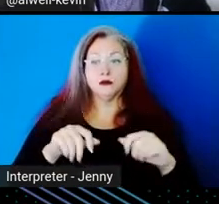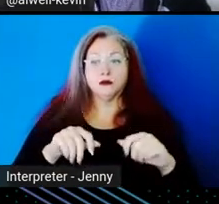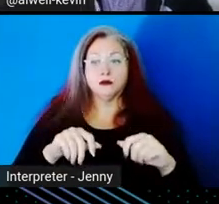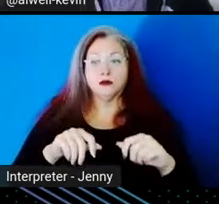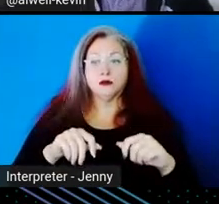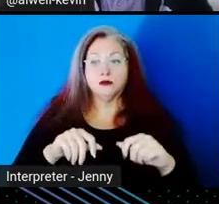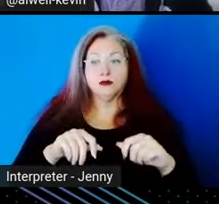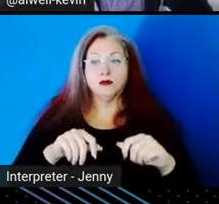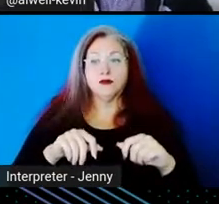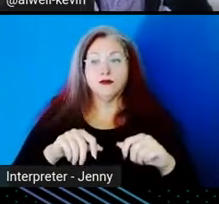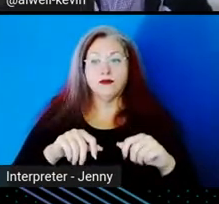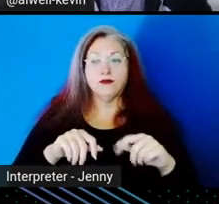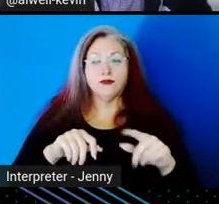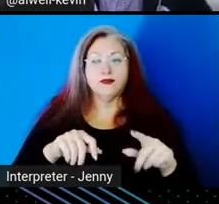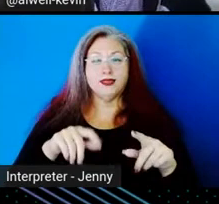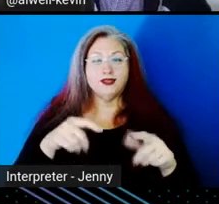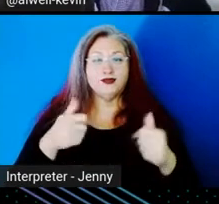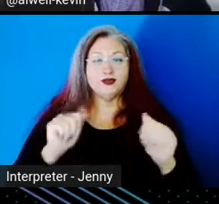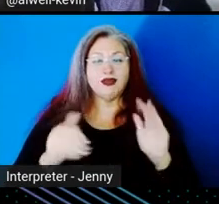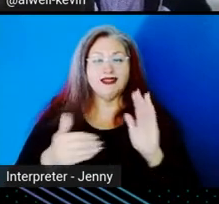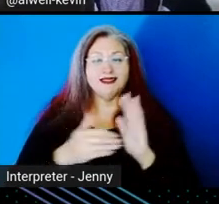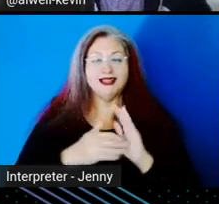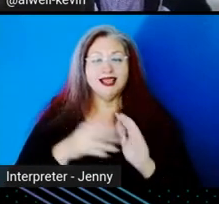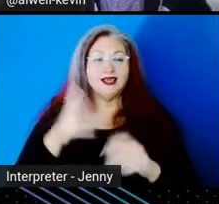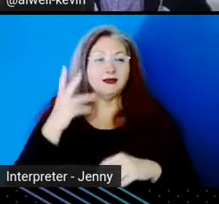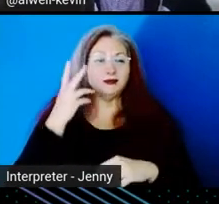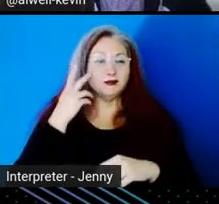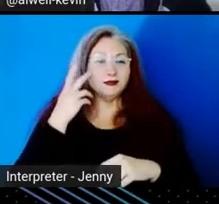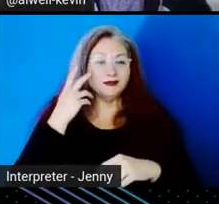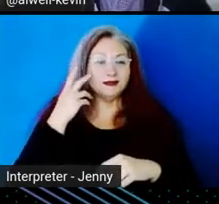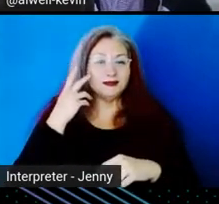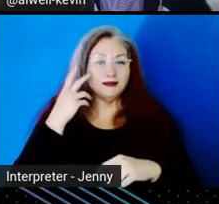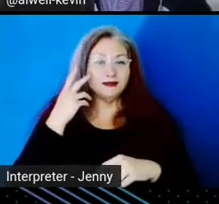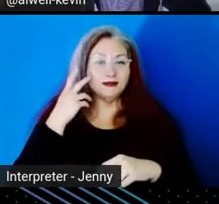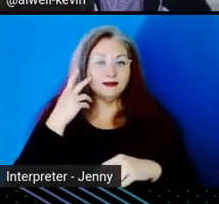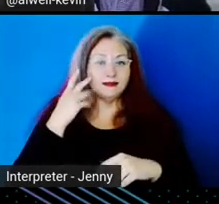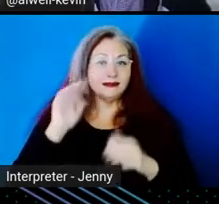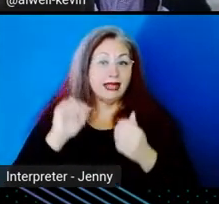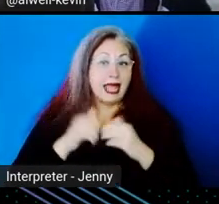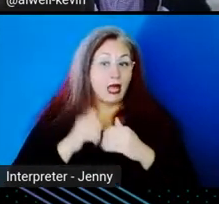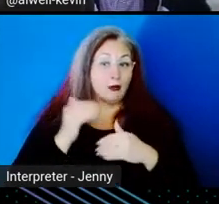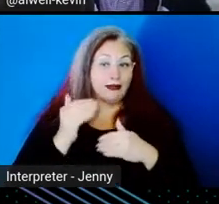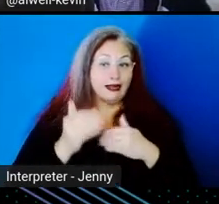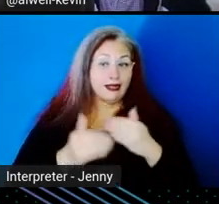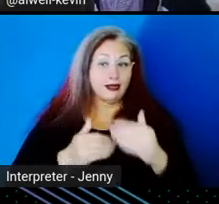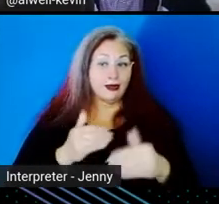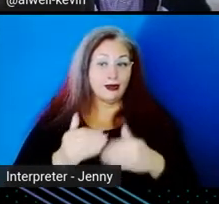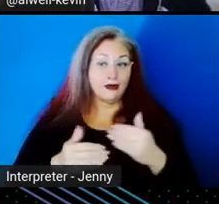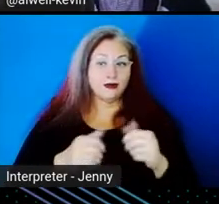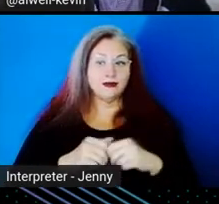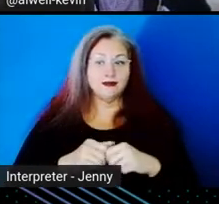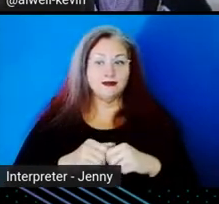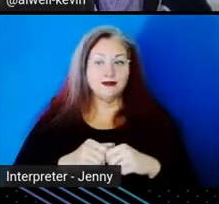again and see how things go. I think we should be okay.